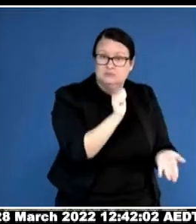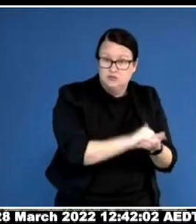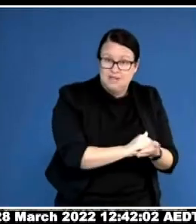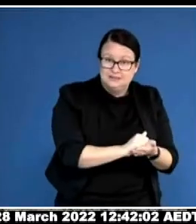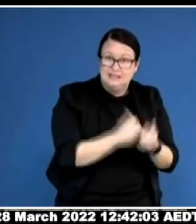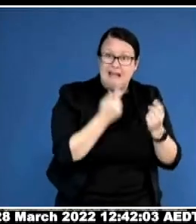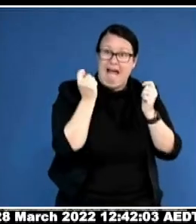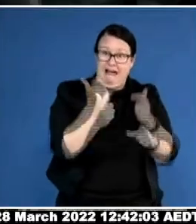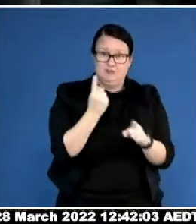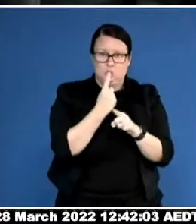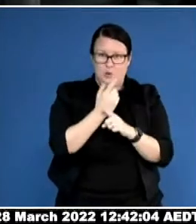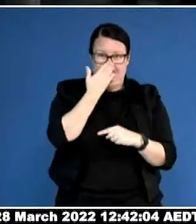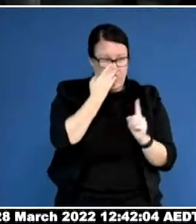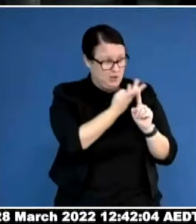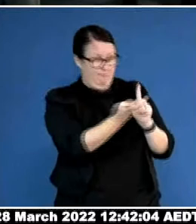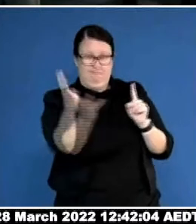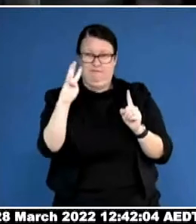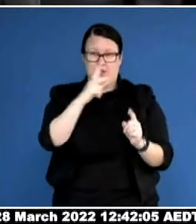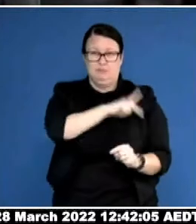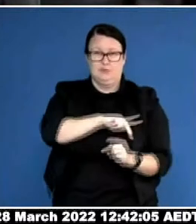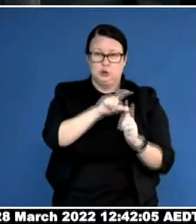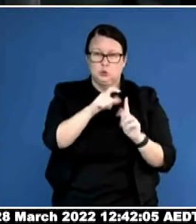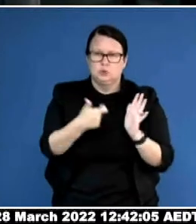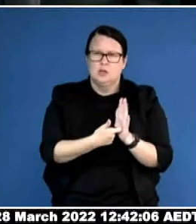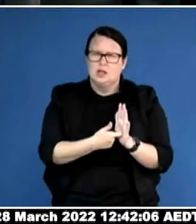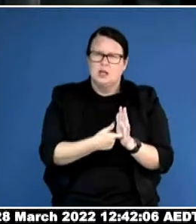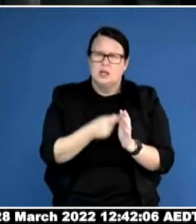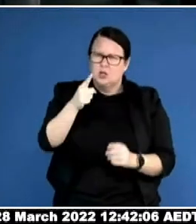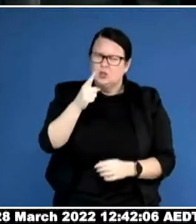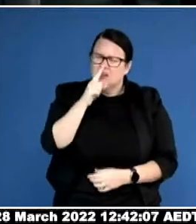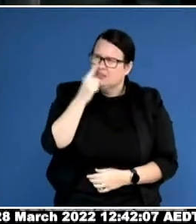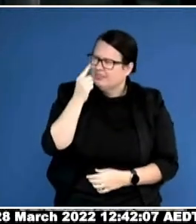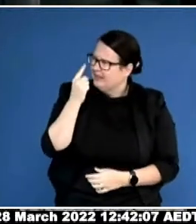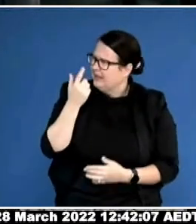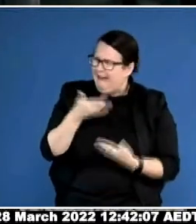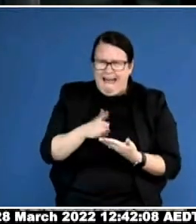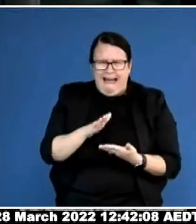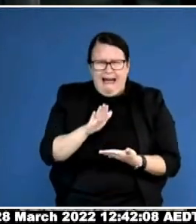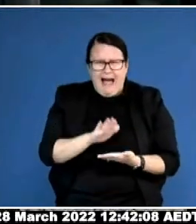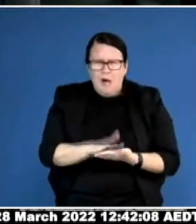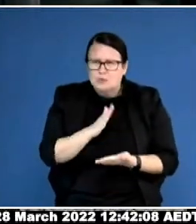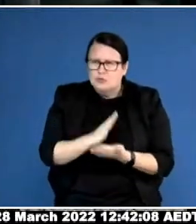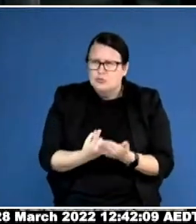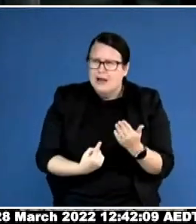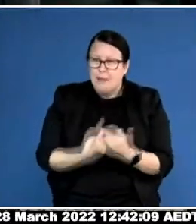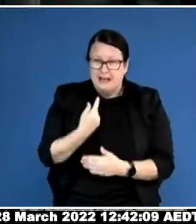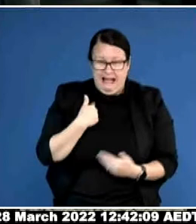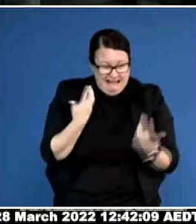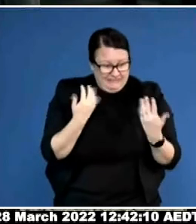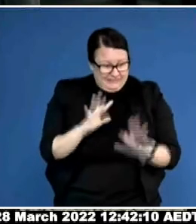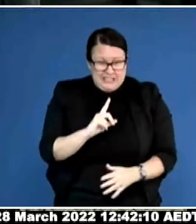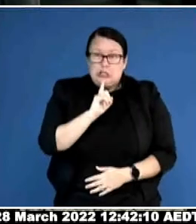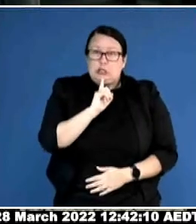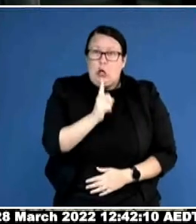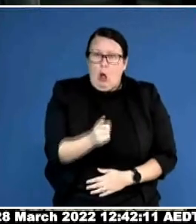those events, it's just like, how could this have happened, you say, when I told them a few days before, this is what he